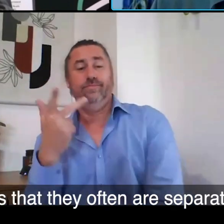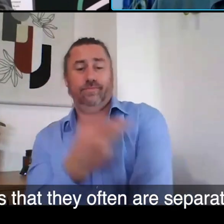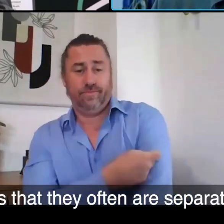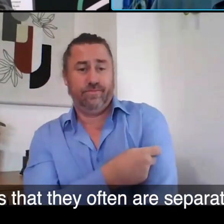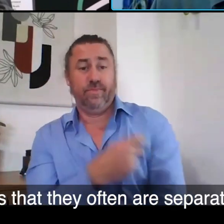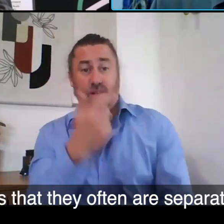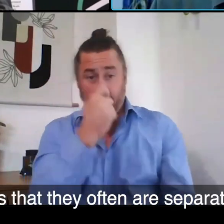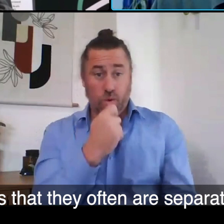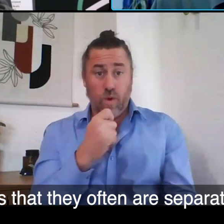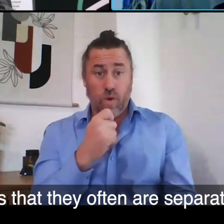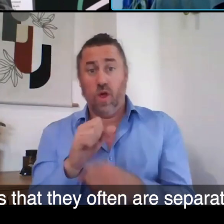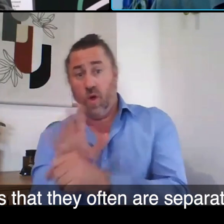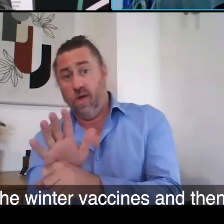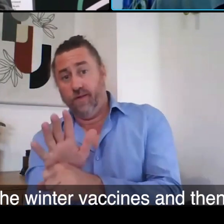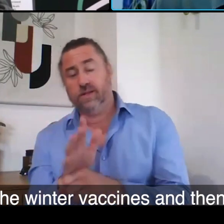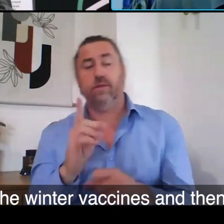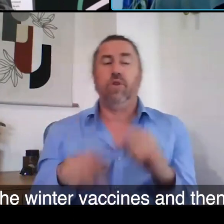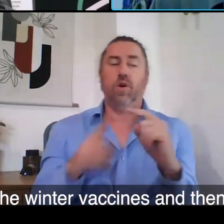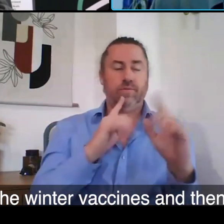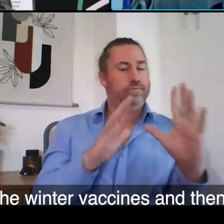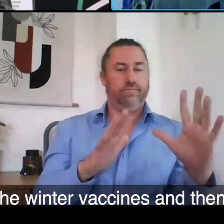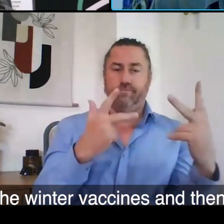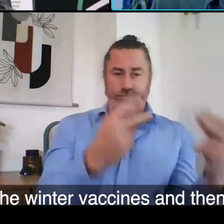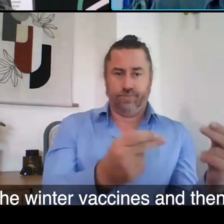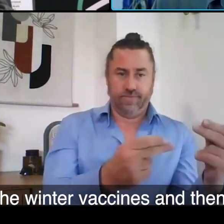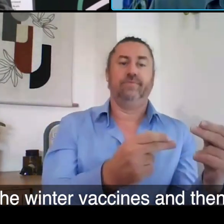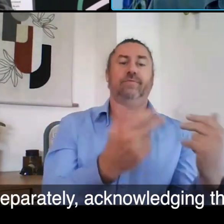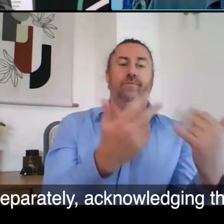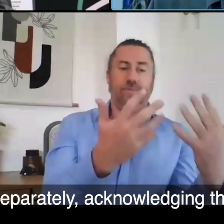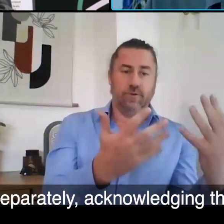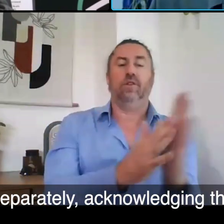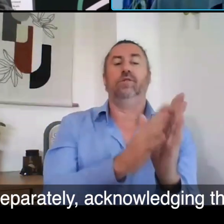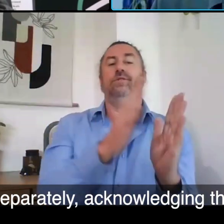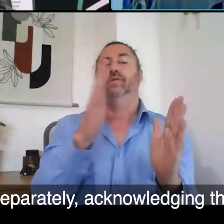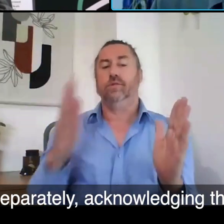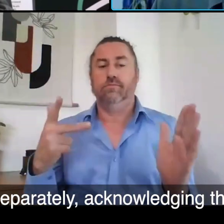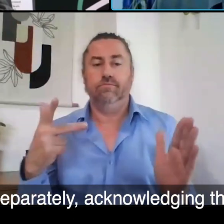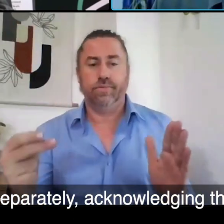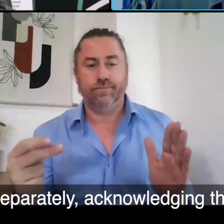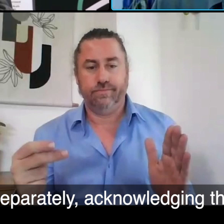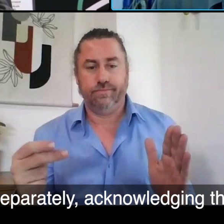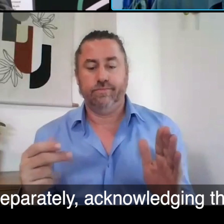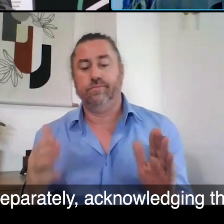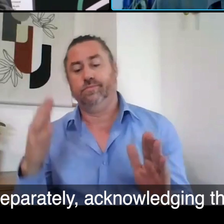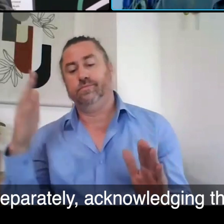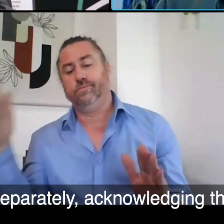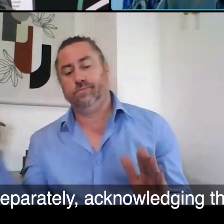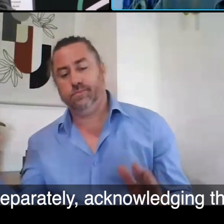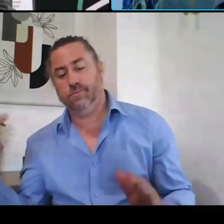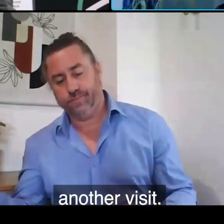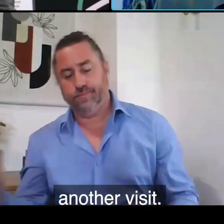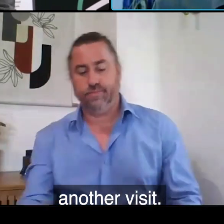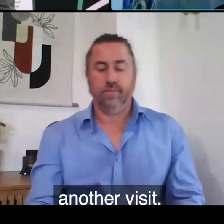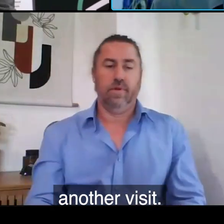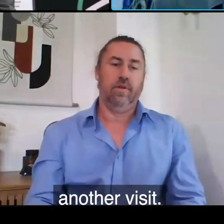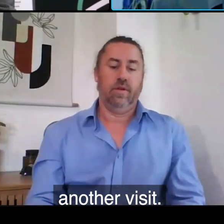from providers that they often are separating them out, giving the winter vaccines and then giving the Shingrix separately, acknowledging that may